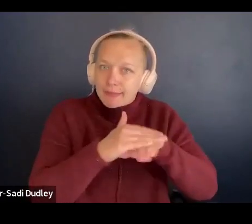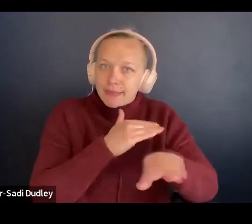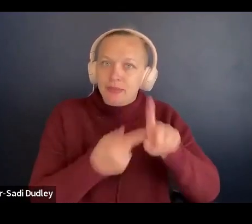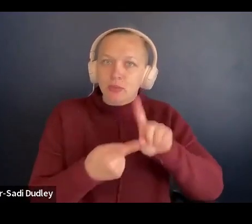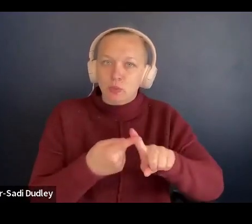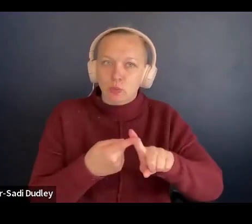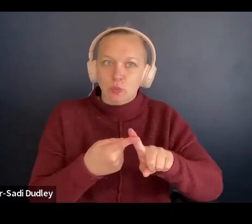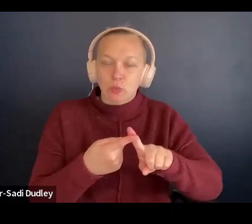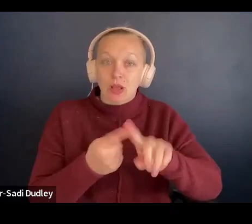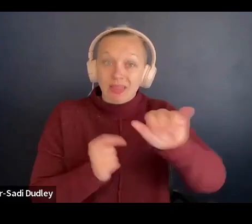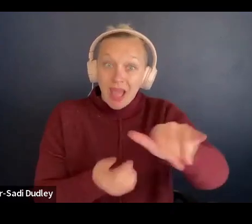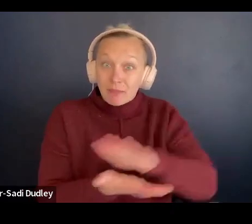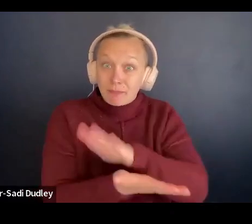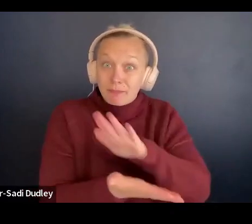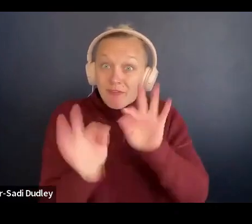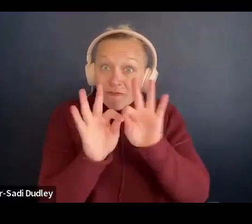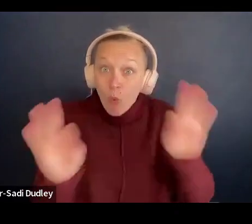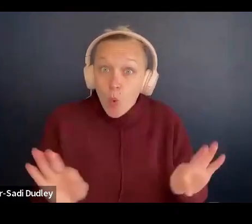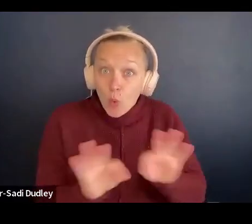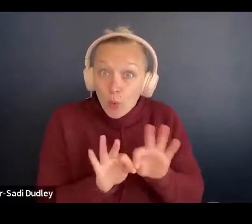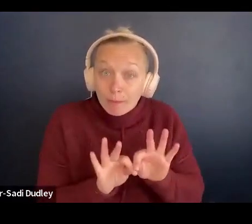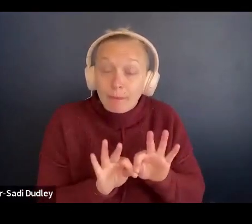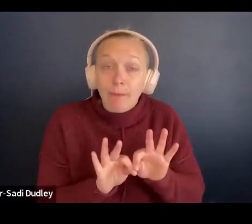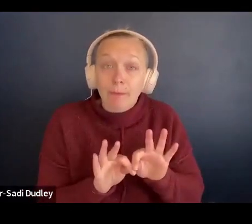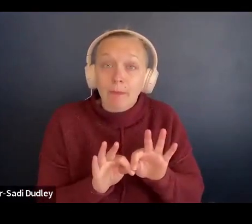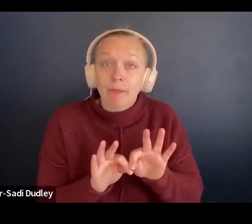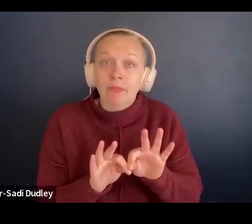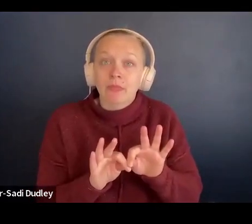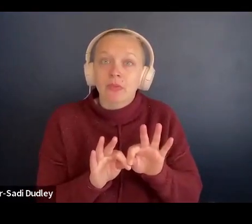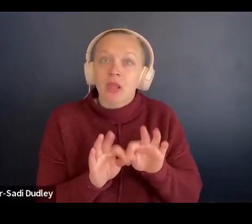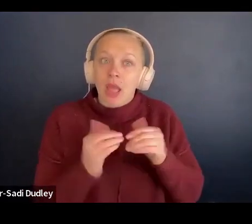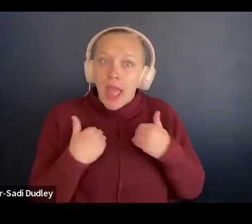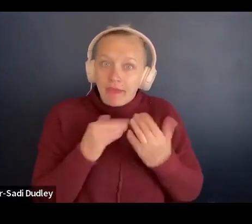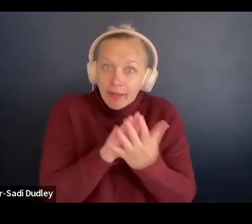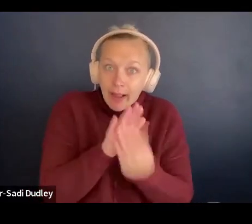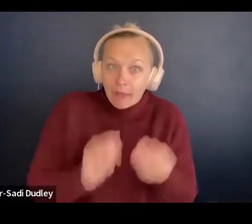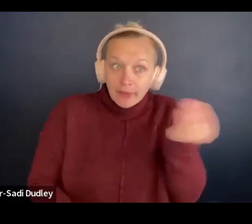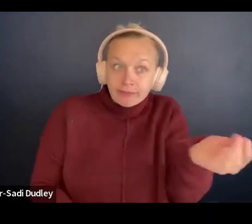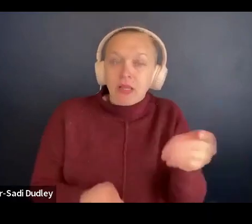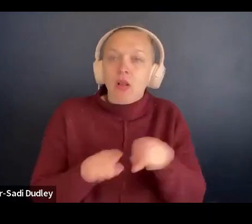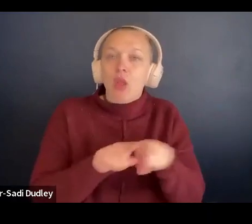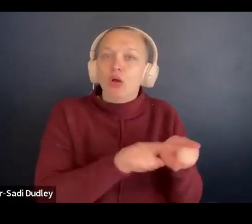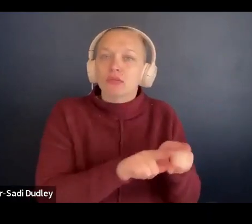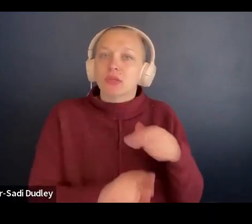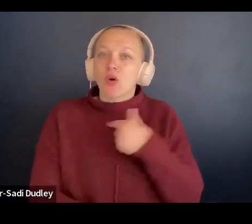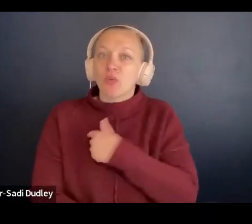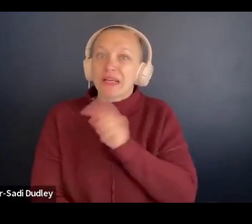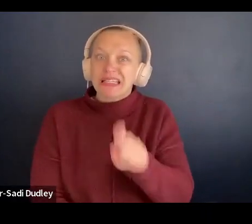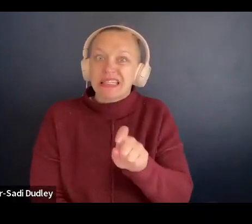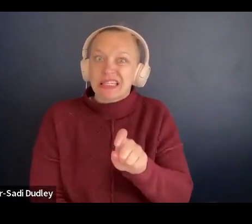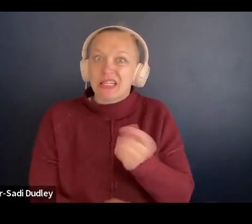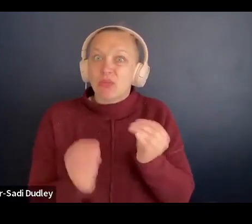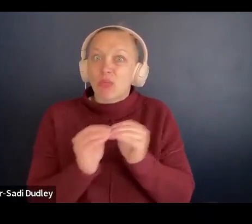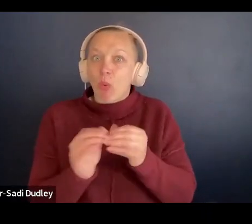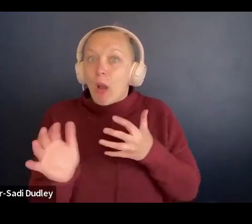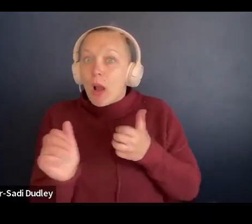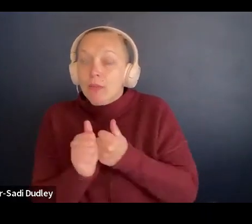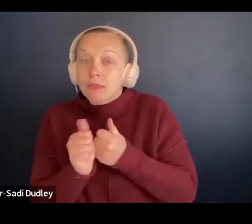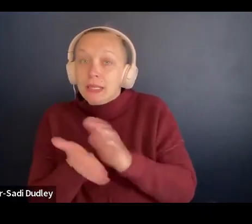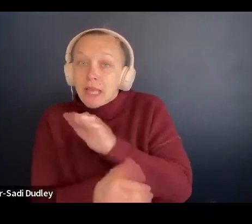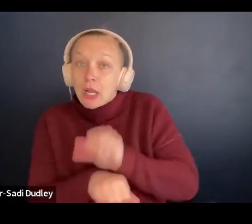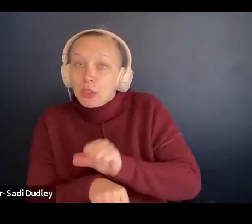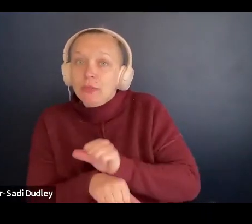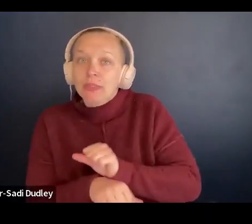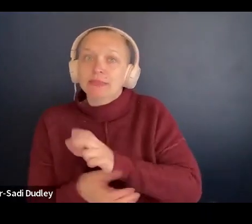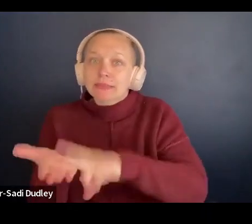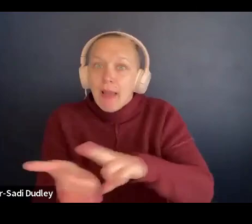healthcare directive, and they're going to want to be available to answer and to sign any appropriate documents. You'll